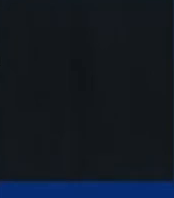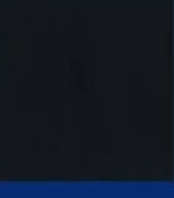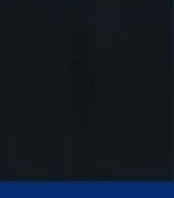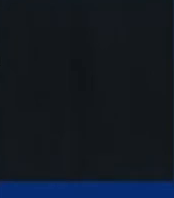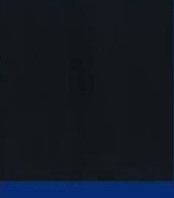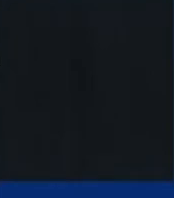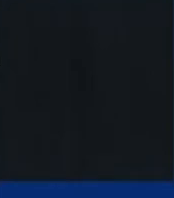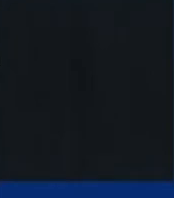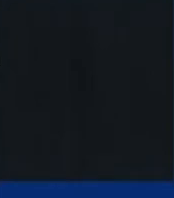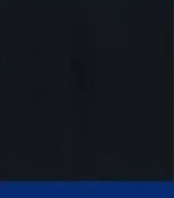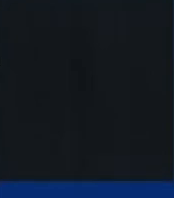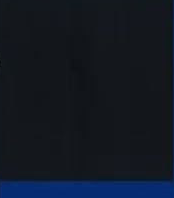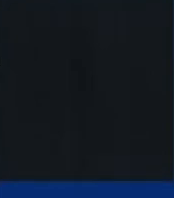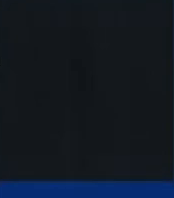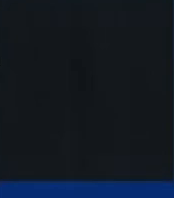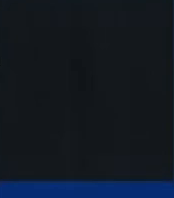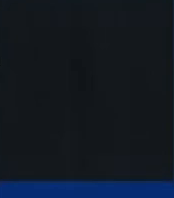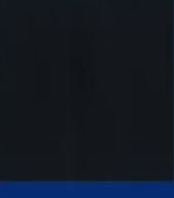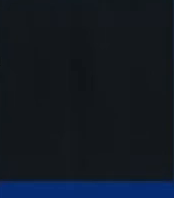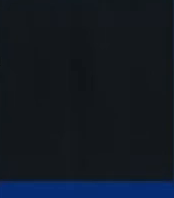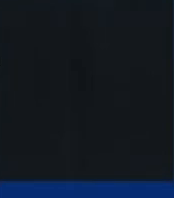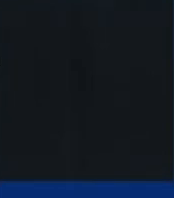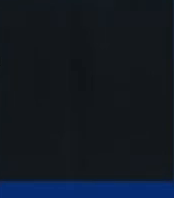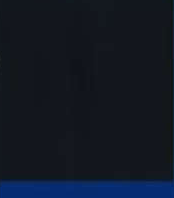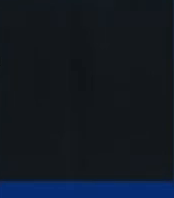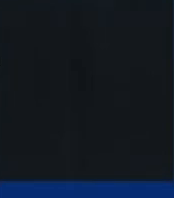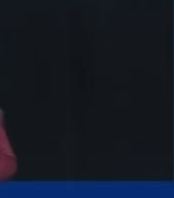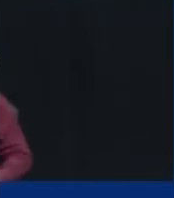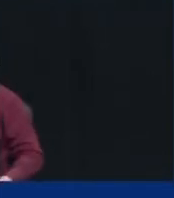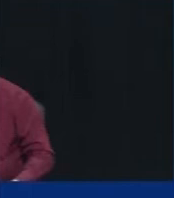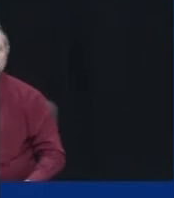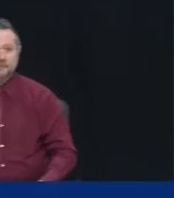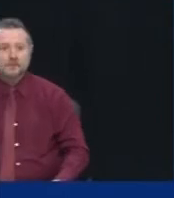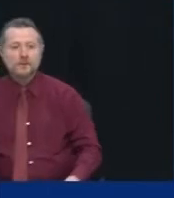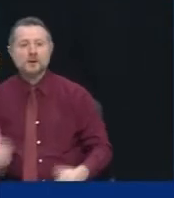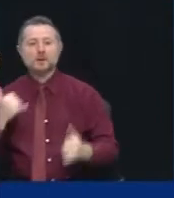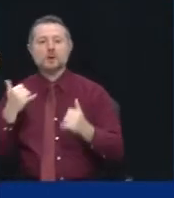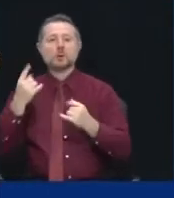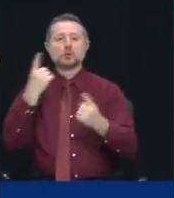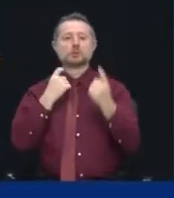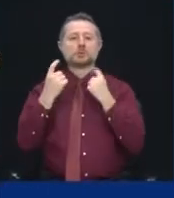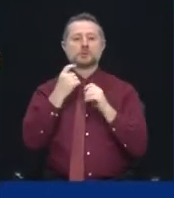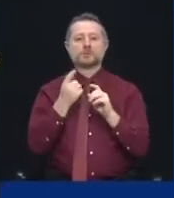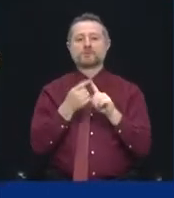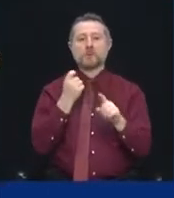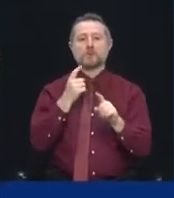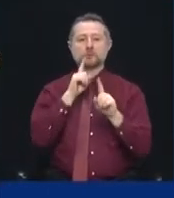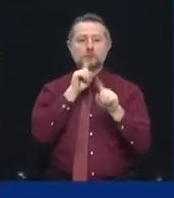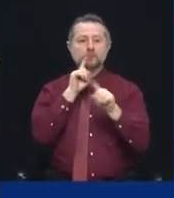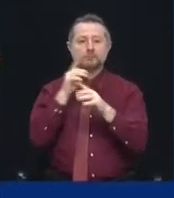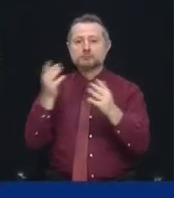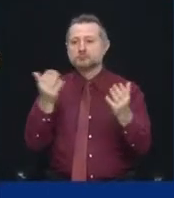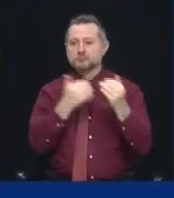Okay. We'll take some questions from the press. We'll have, theoretically,